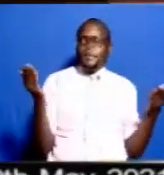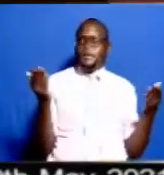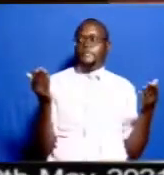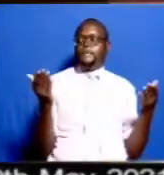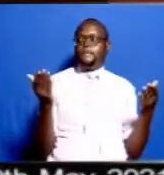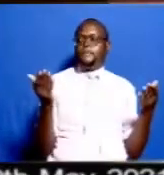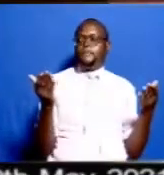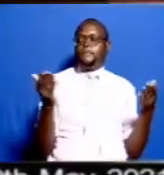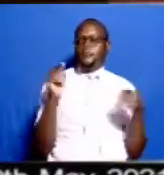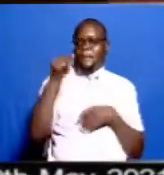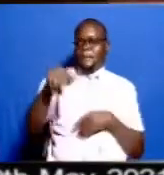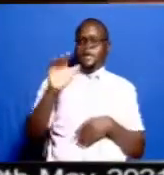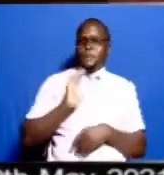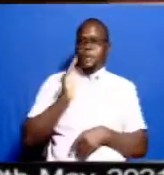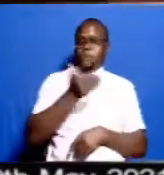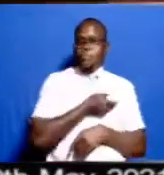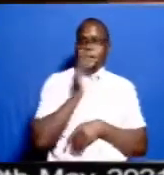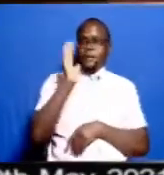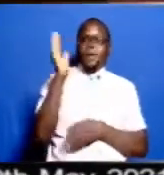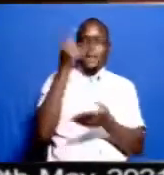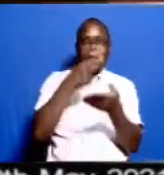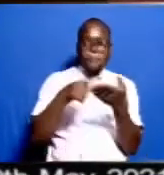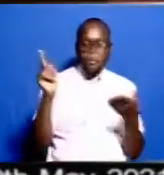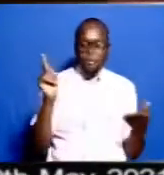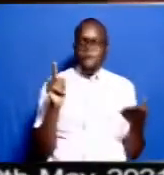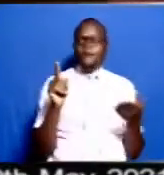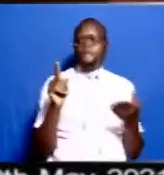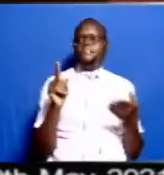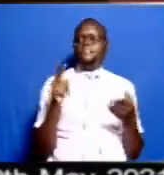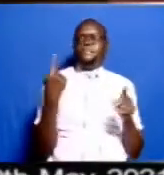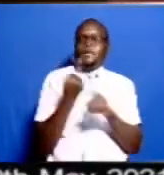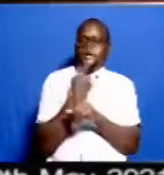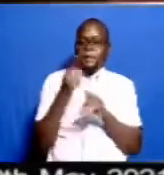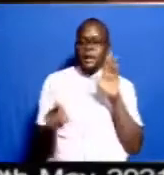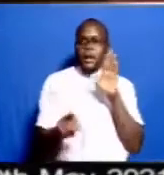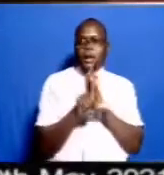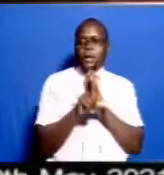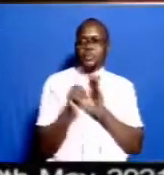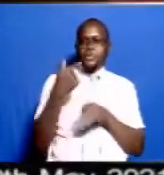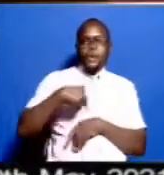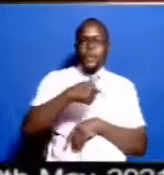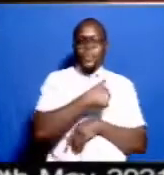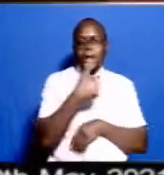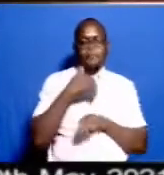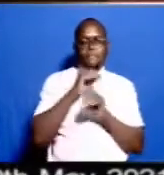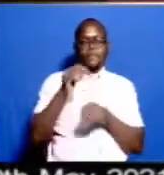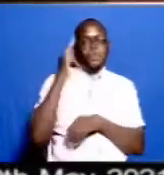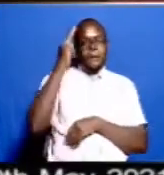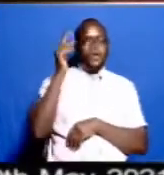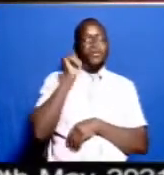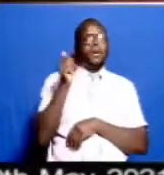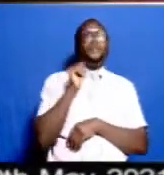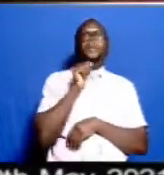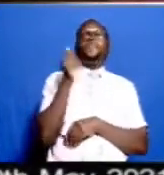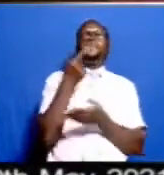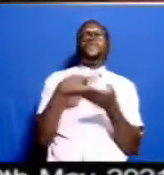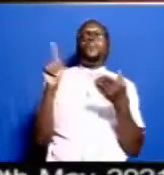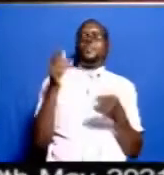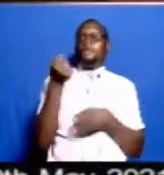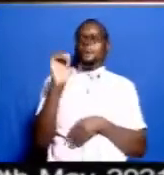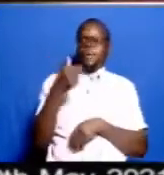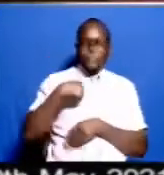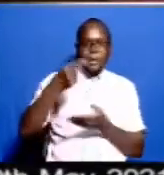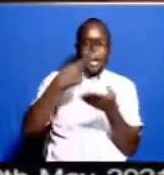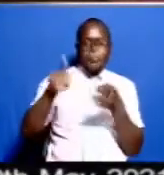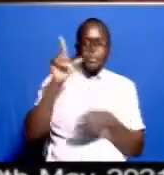the fact that this committee would approve the statutory instrument, we had no reasons not to approve, and therefore we